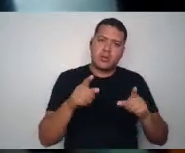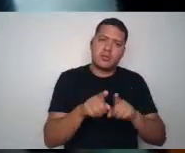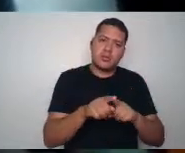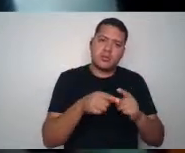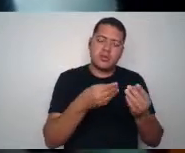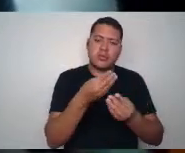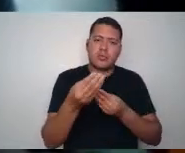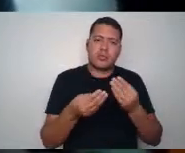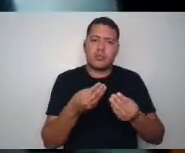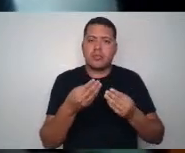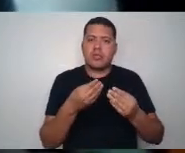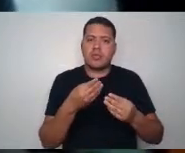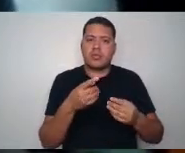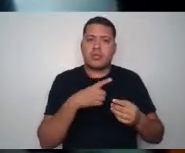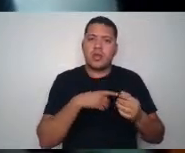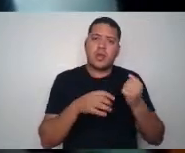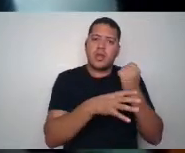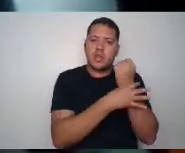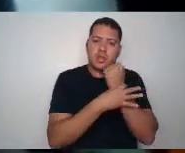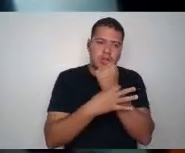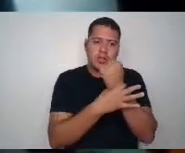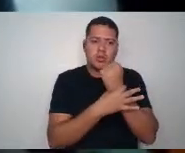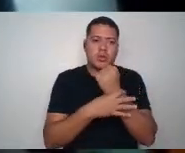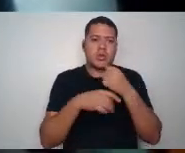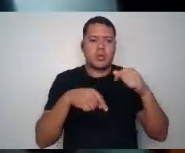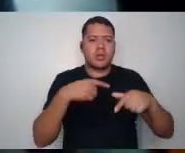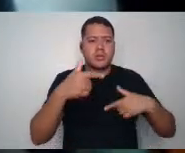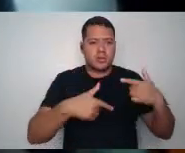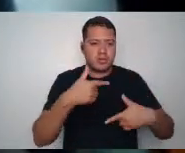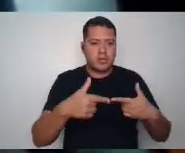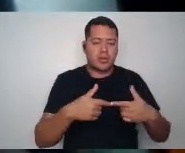to be able to, for us to do our job.